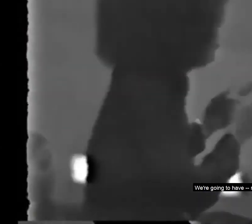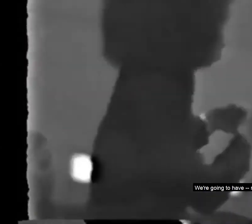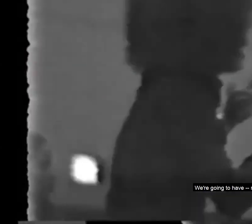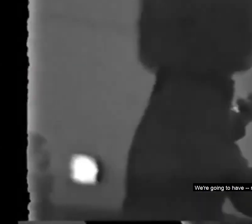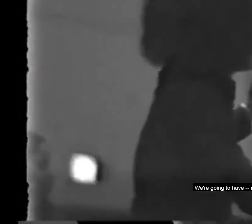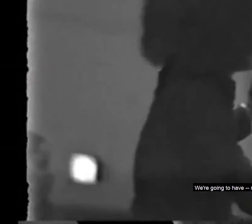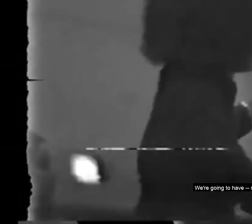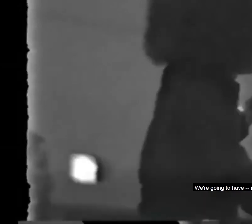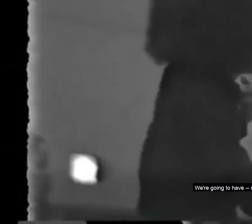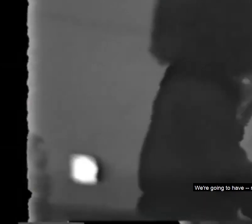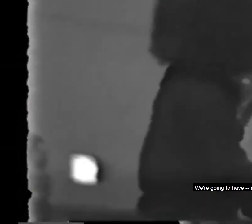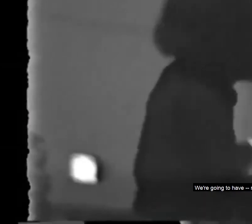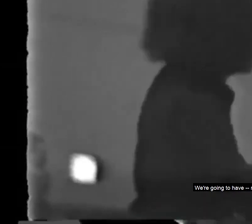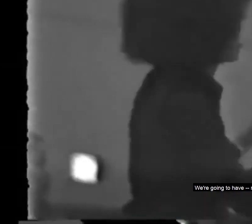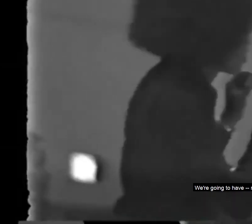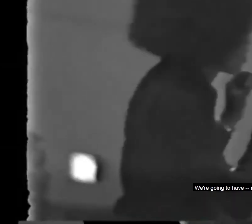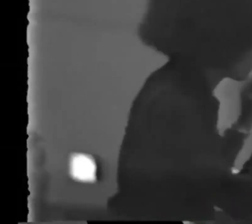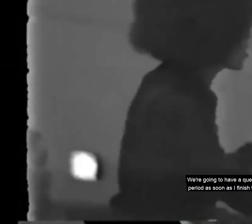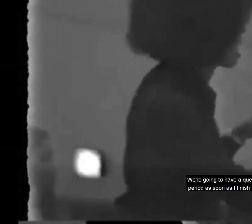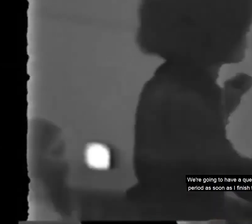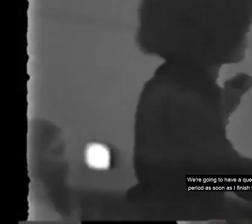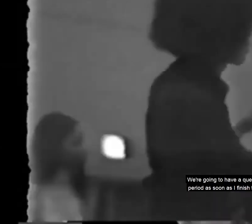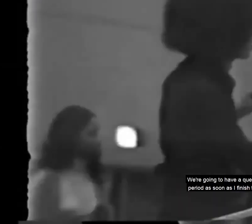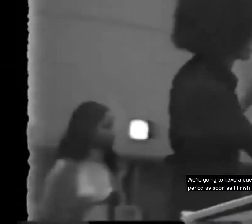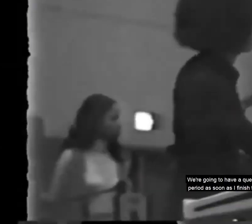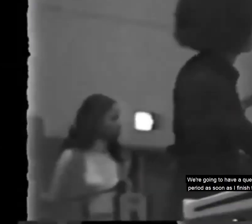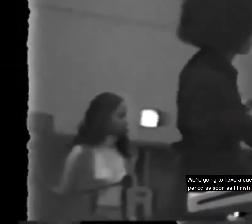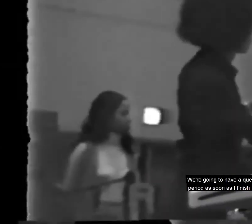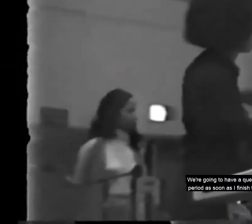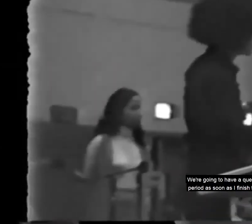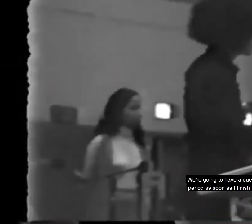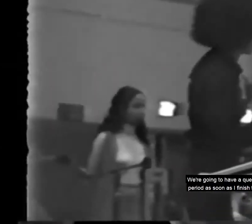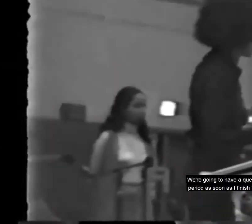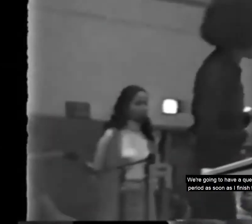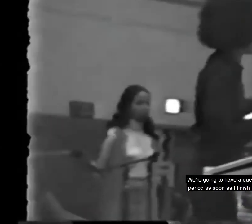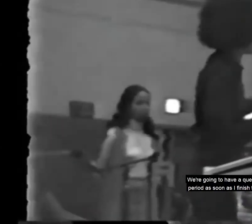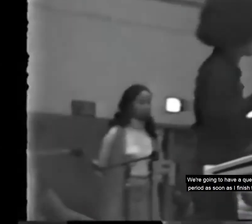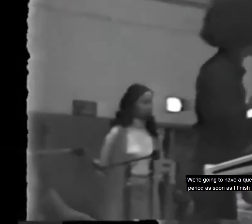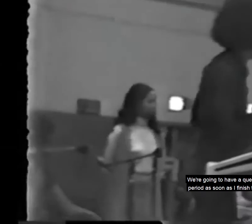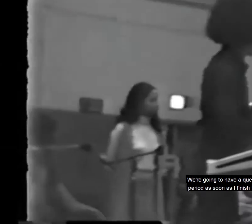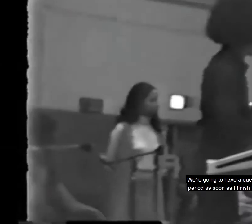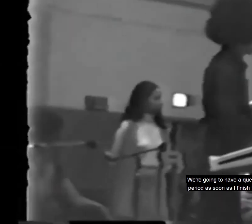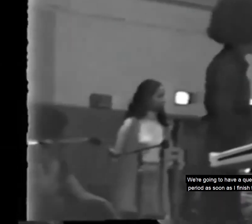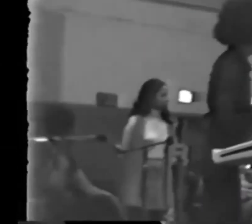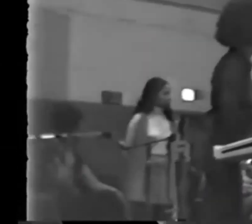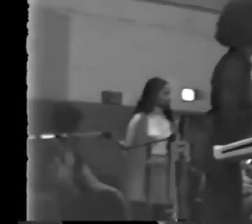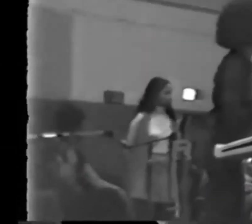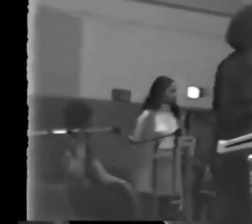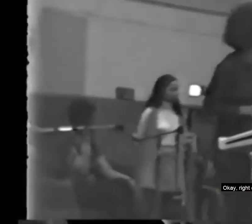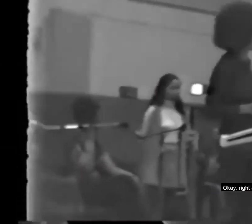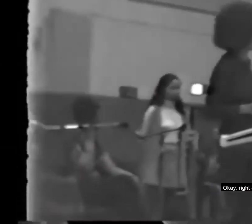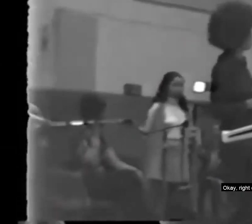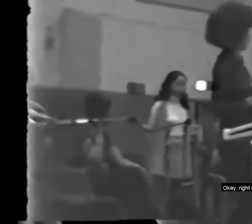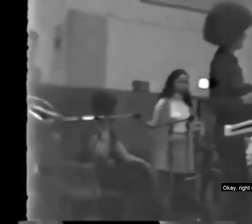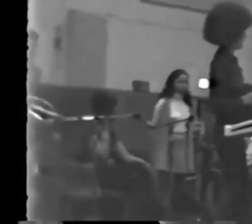We're going to have, right on, sister, and we're going to have a question and answer period as soon as I finish this presentation.